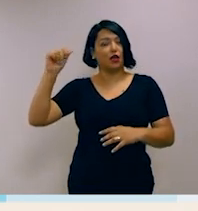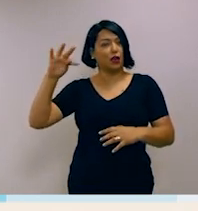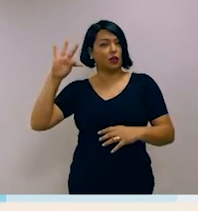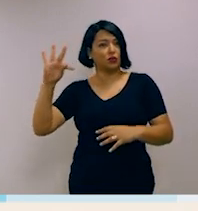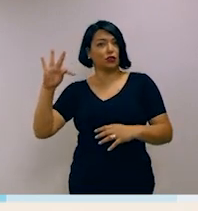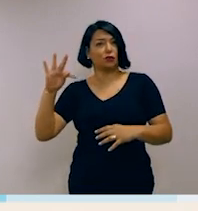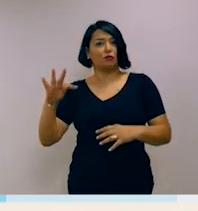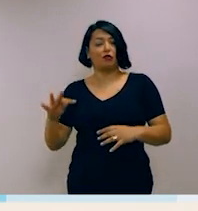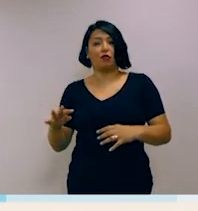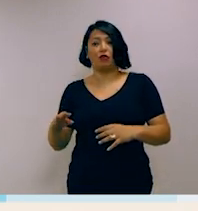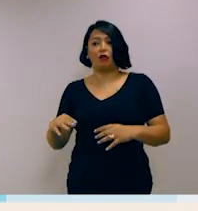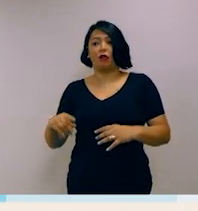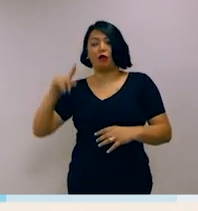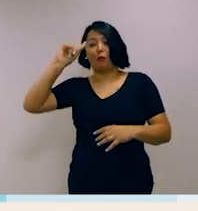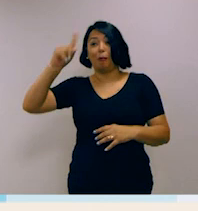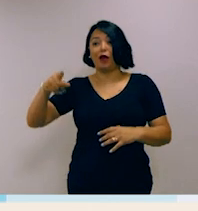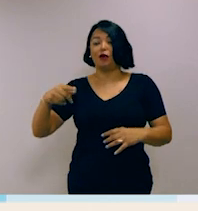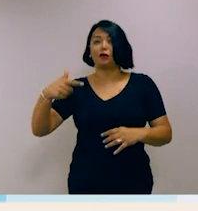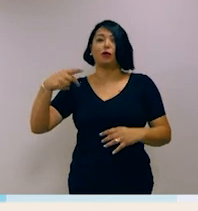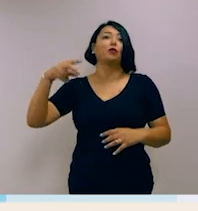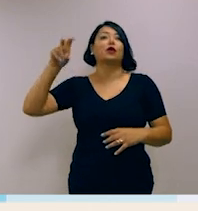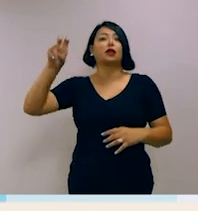Snapchat,